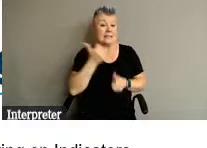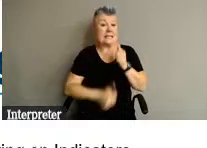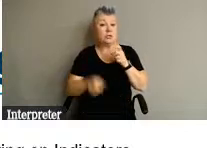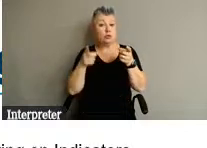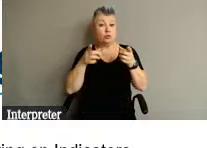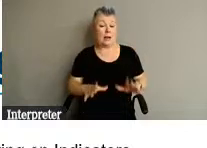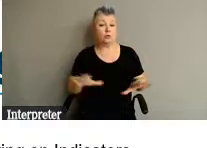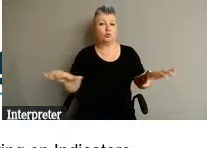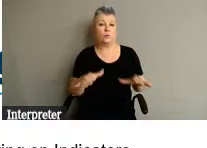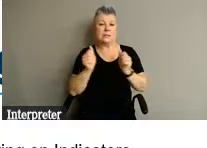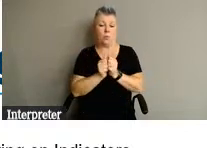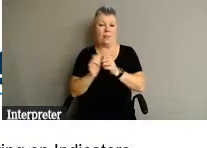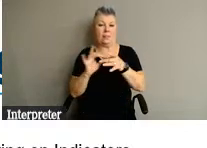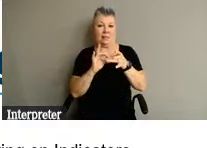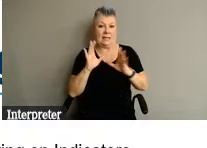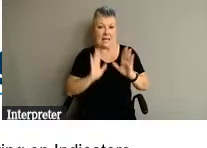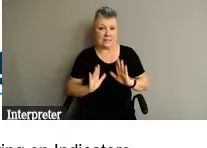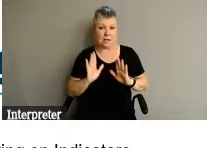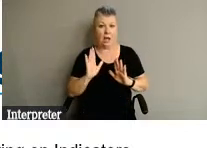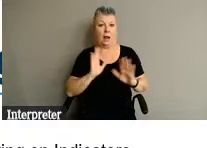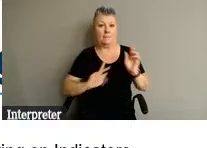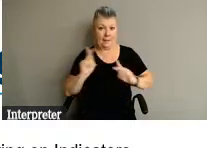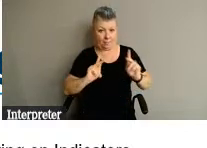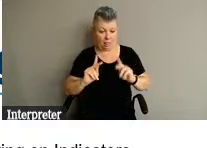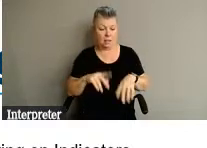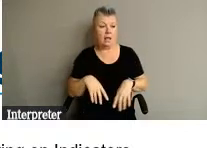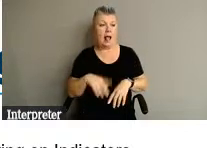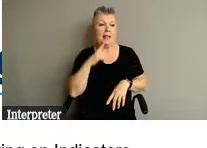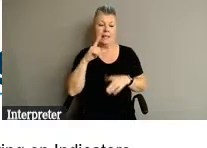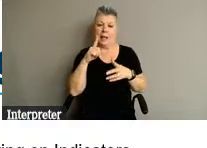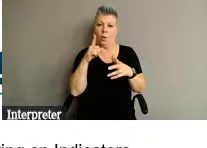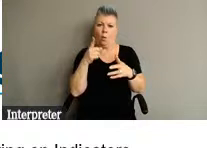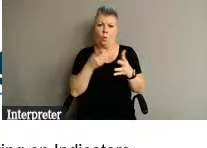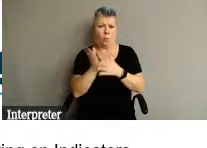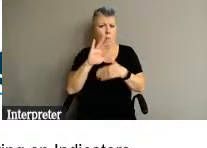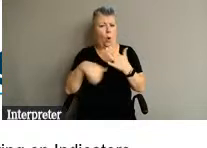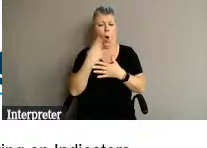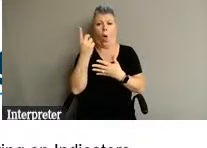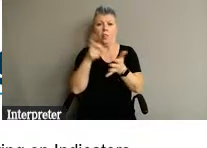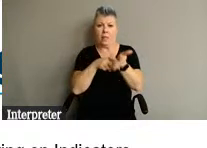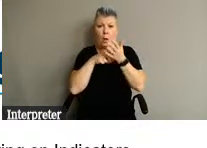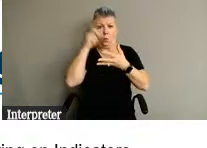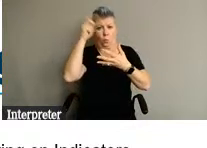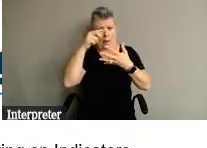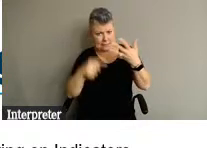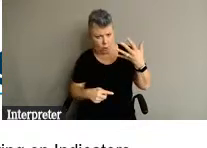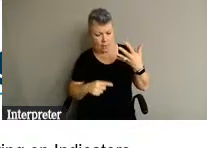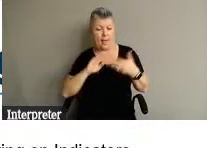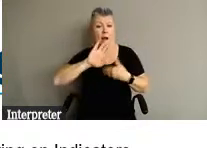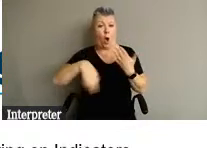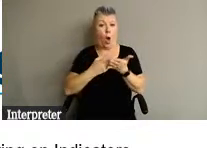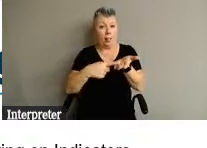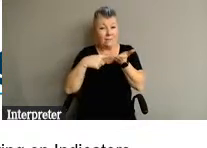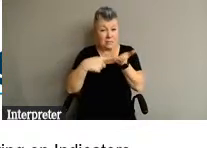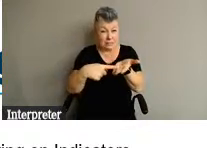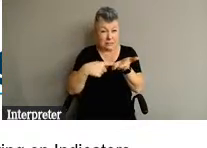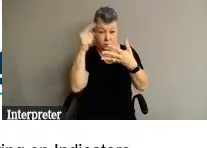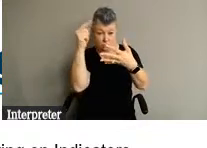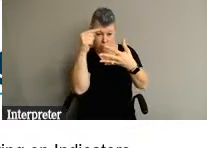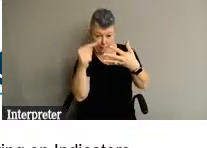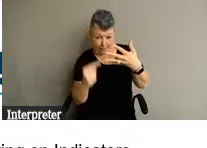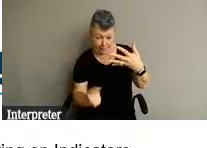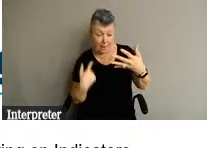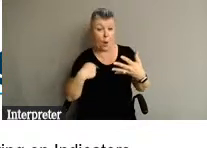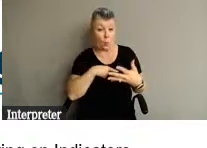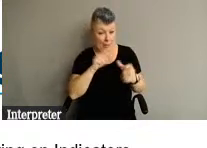the liaisons, and they go through each of those criteria and have those discussion points. So we could definitely get all of that specific data